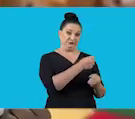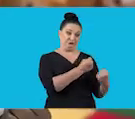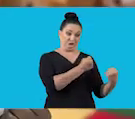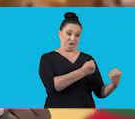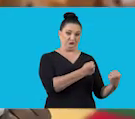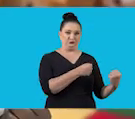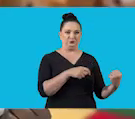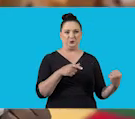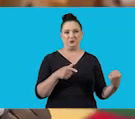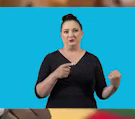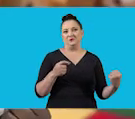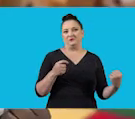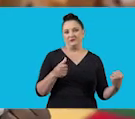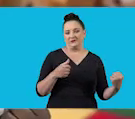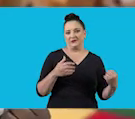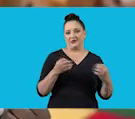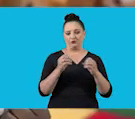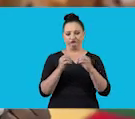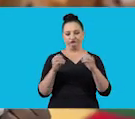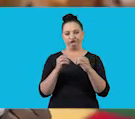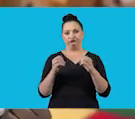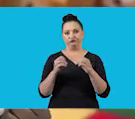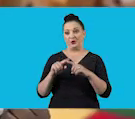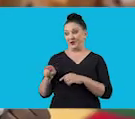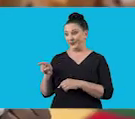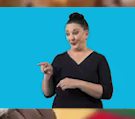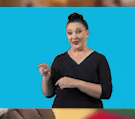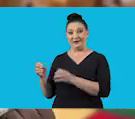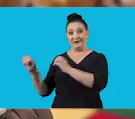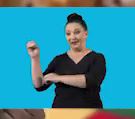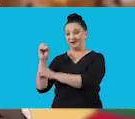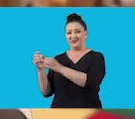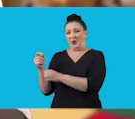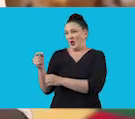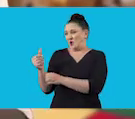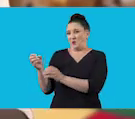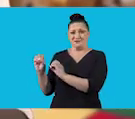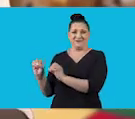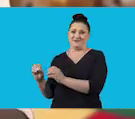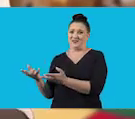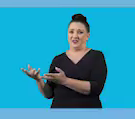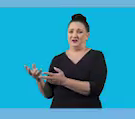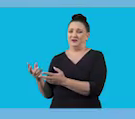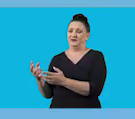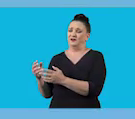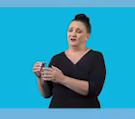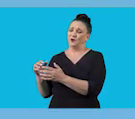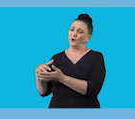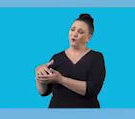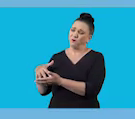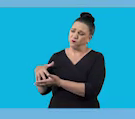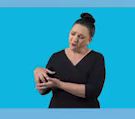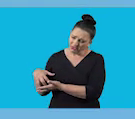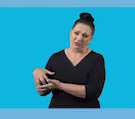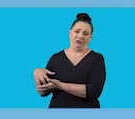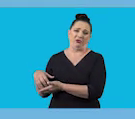phase, the force of attraction between the particles, it is almost non-existent. So we can say it is very weak.